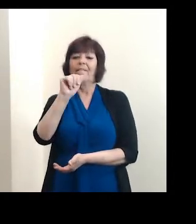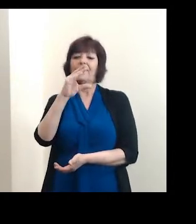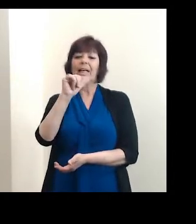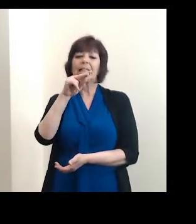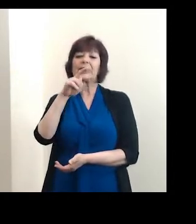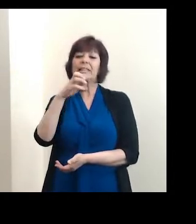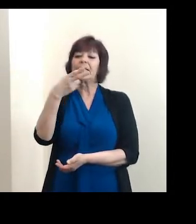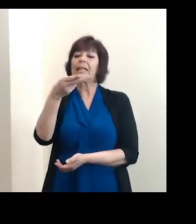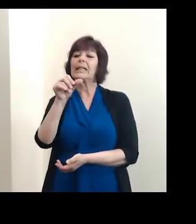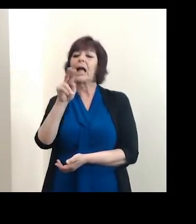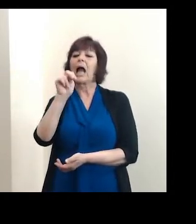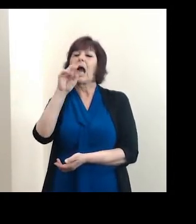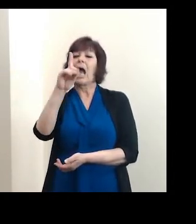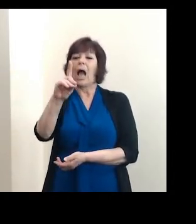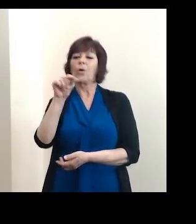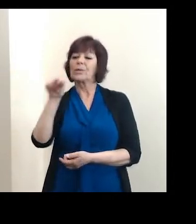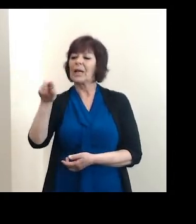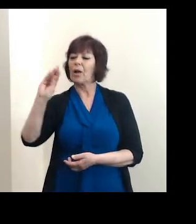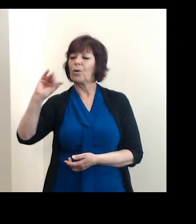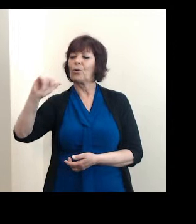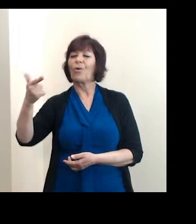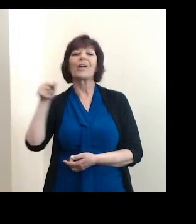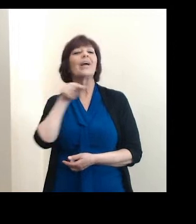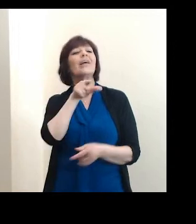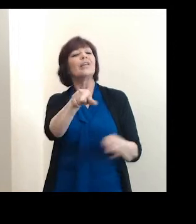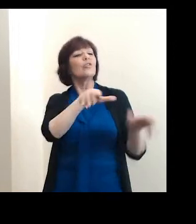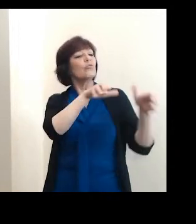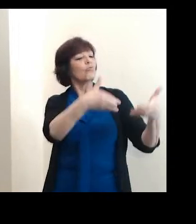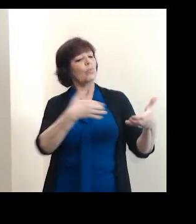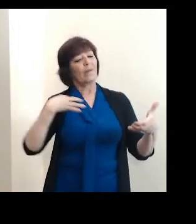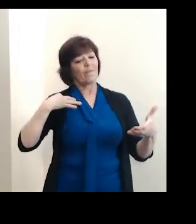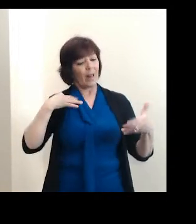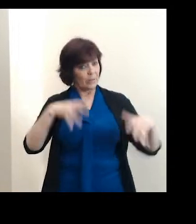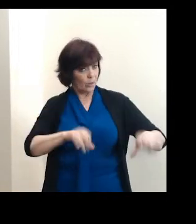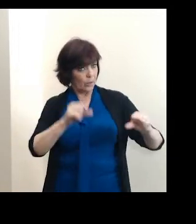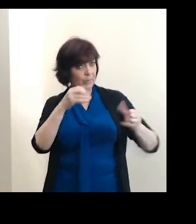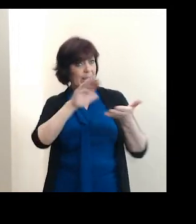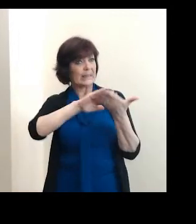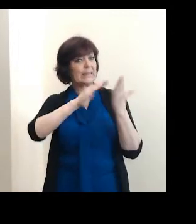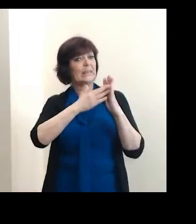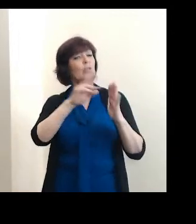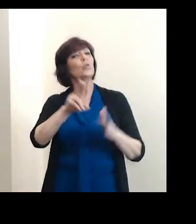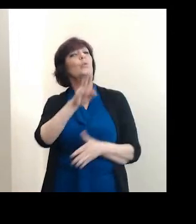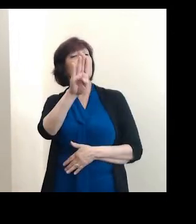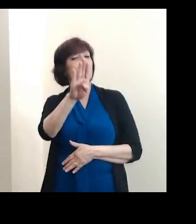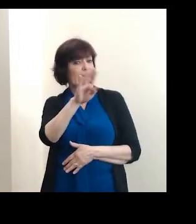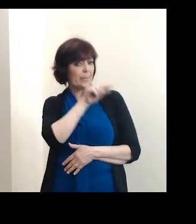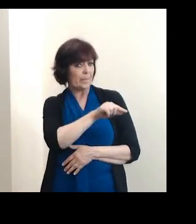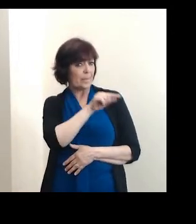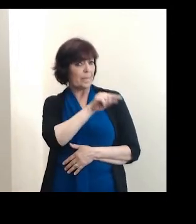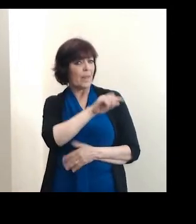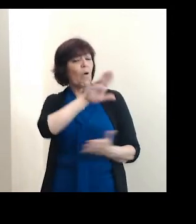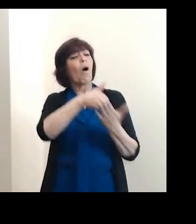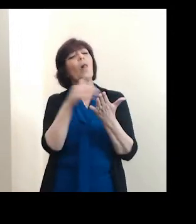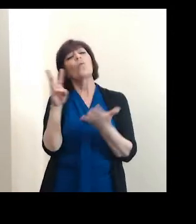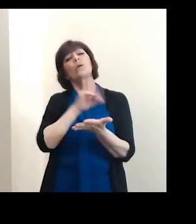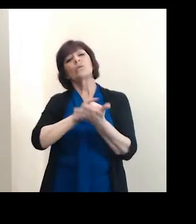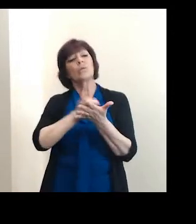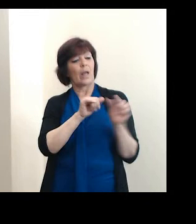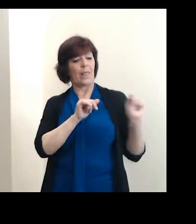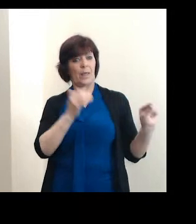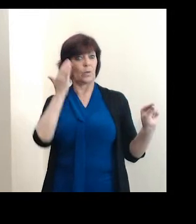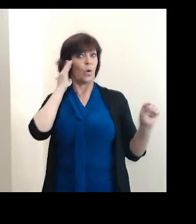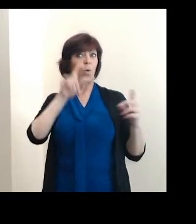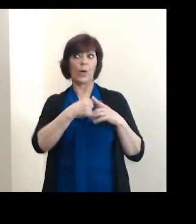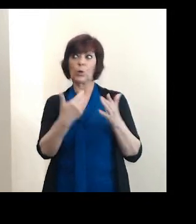vaccinehound.org. It's maintained by volunteers, hosted by the University of Buffalo. It's for all of Western New York. They identify when new doses